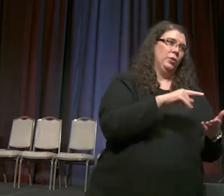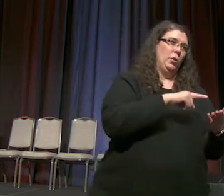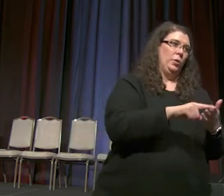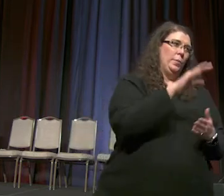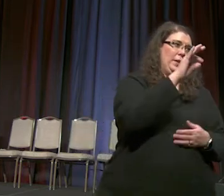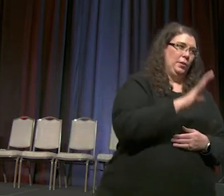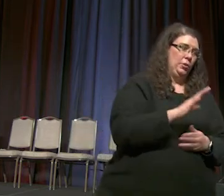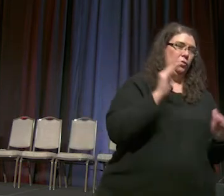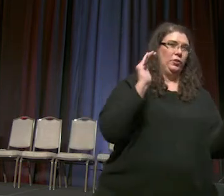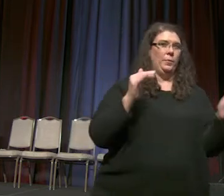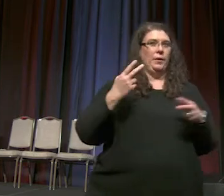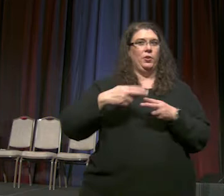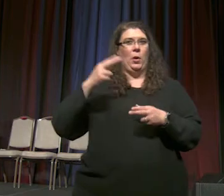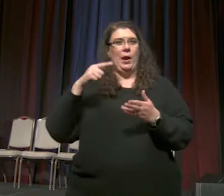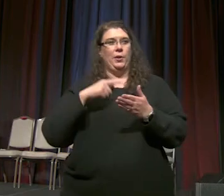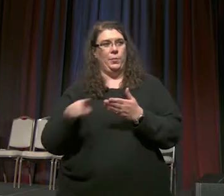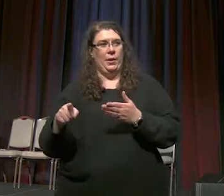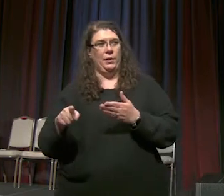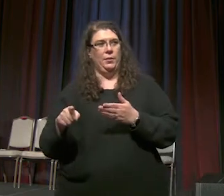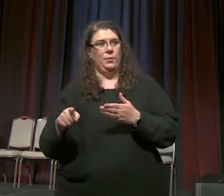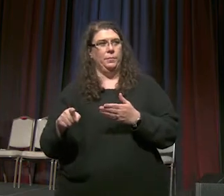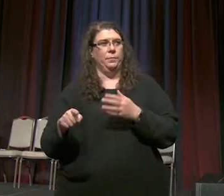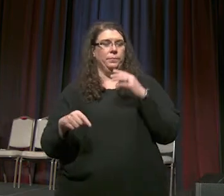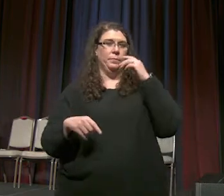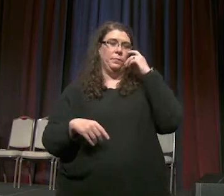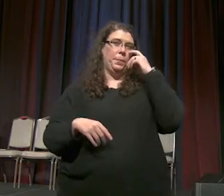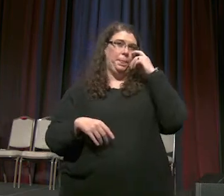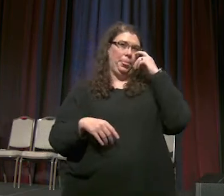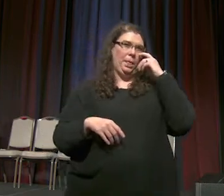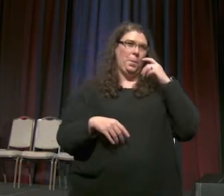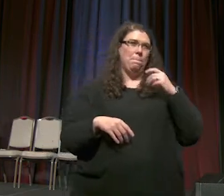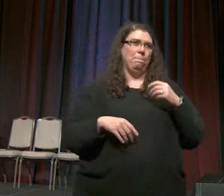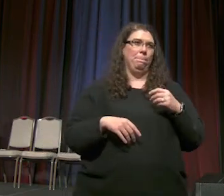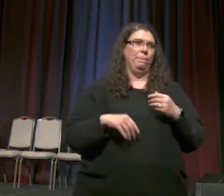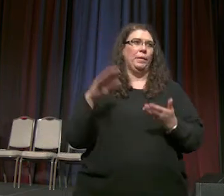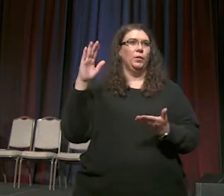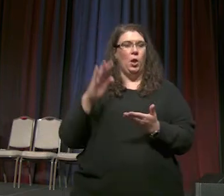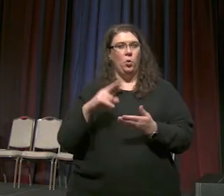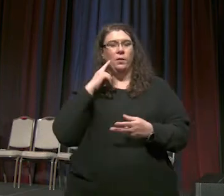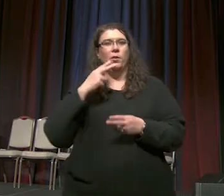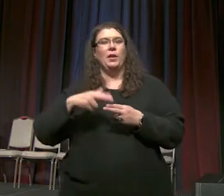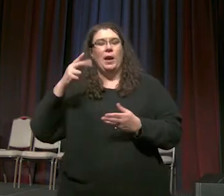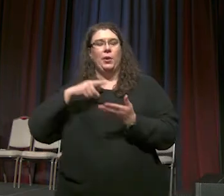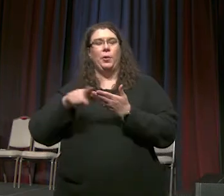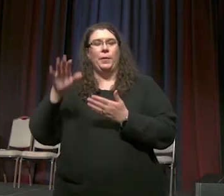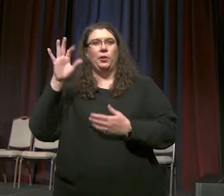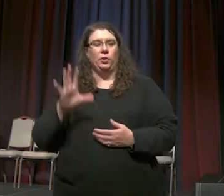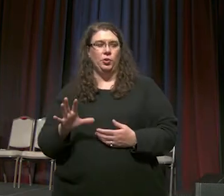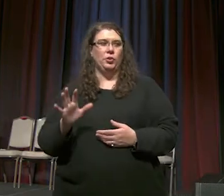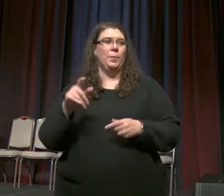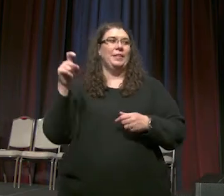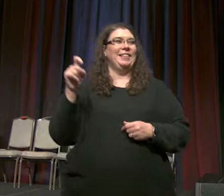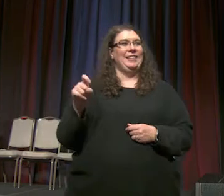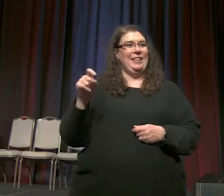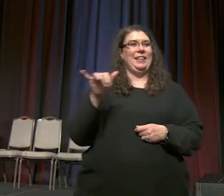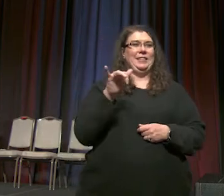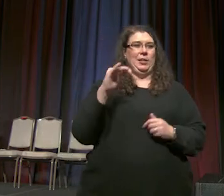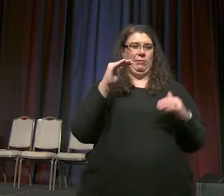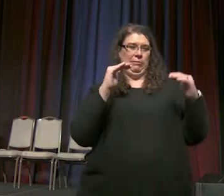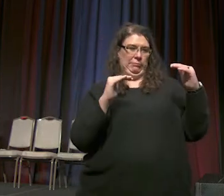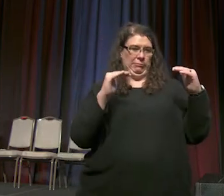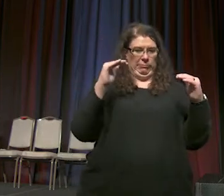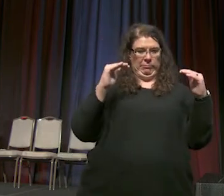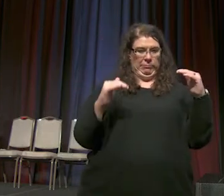than higher paid, lower paid clergy than higher paid. It also tries to balance the needs between